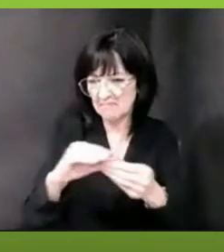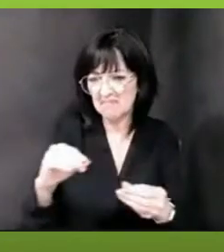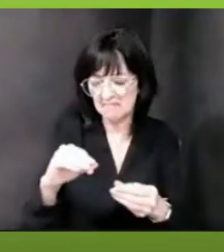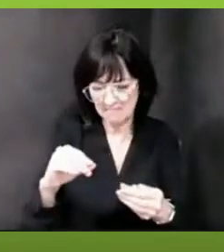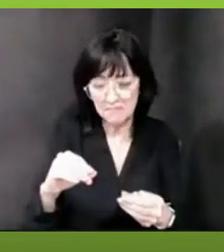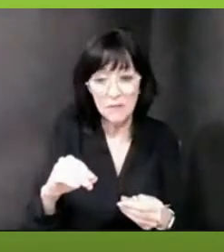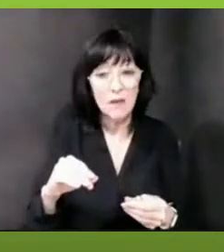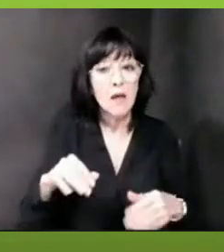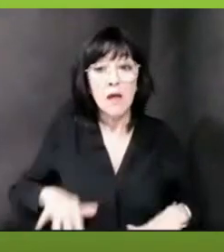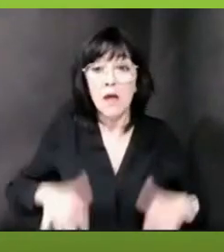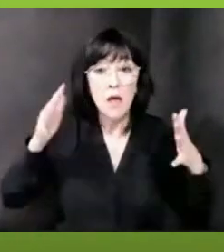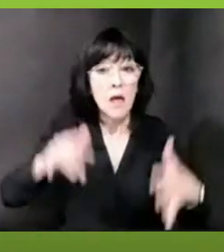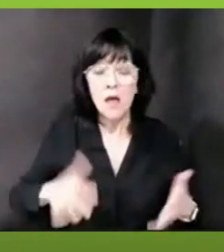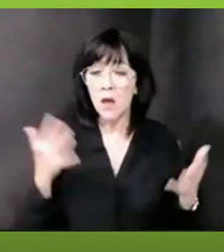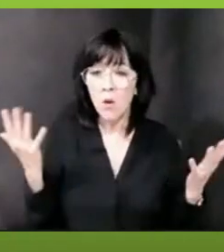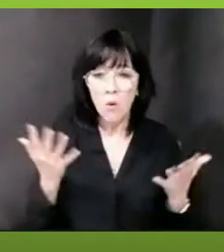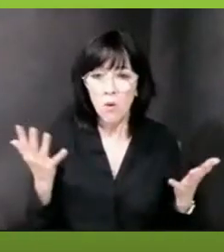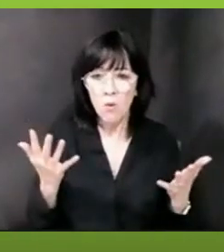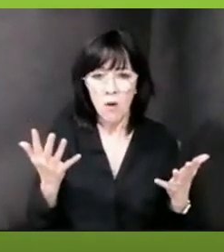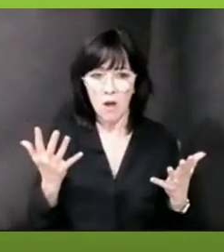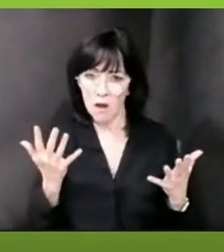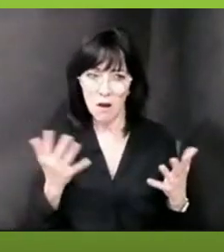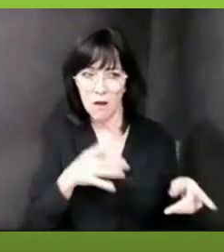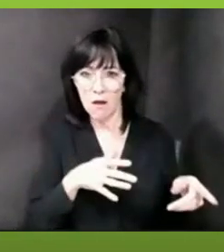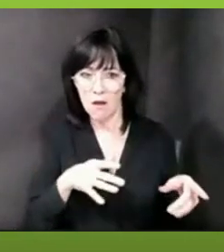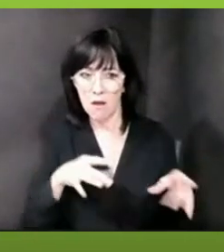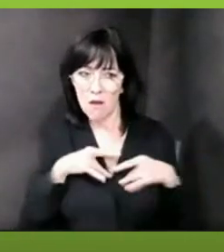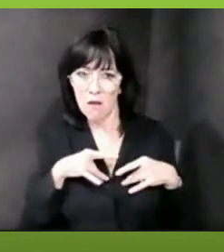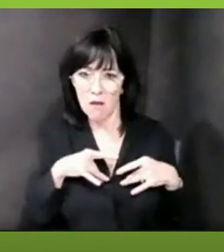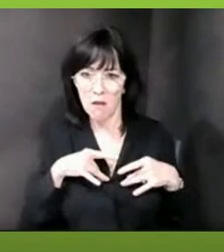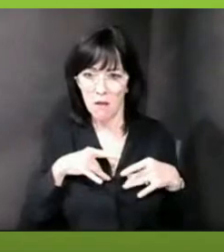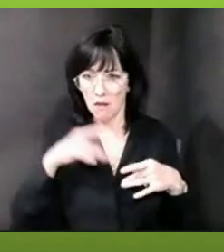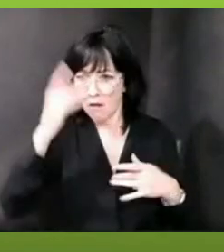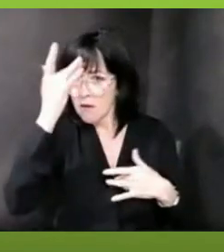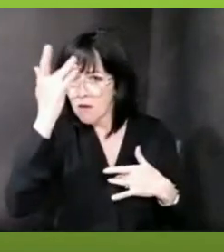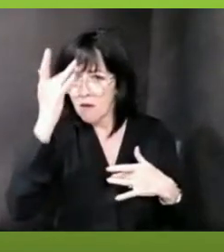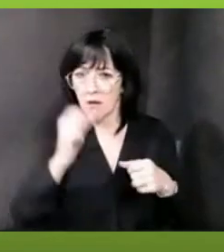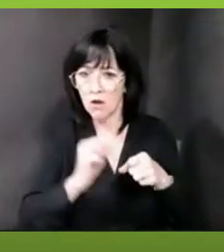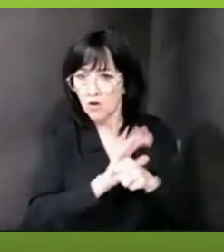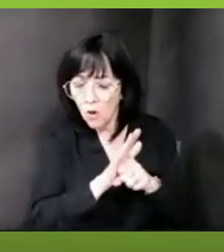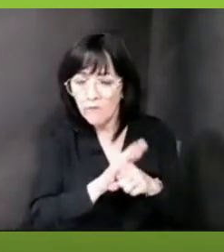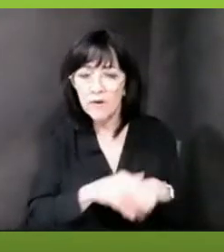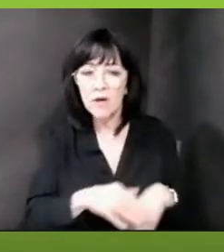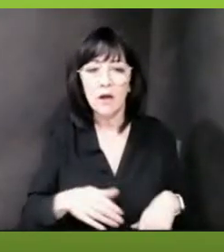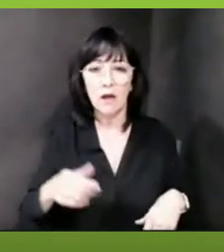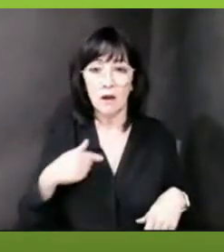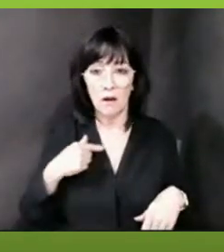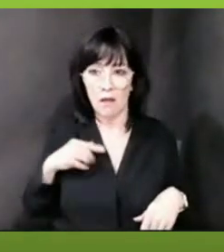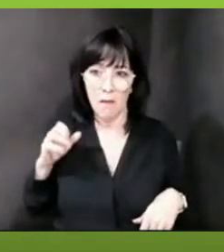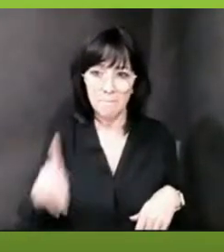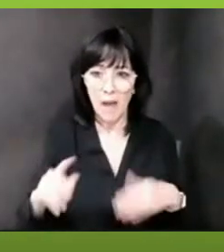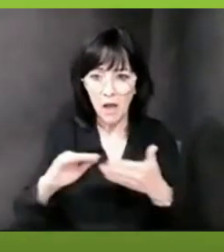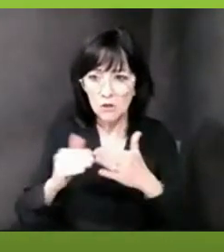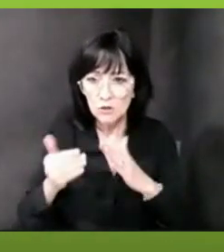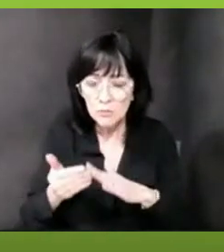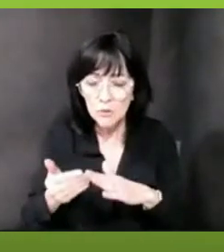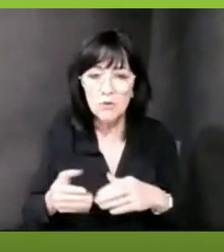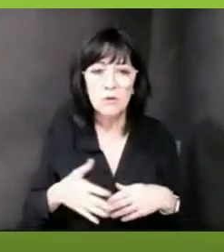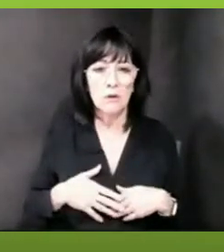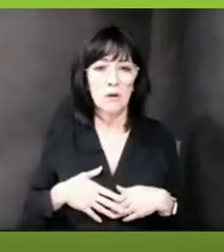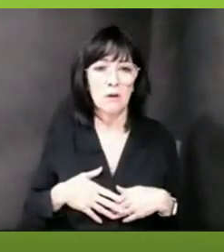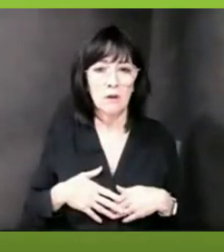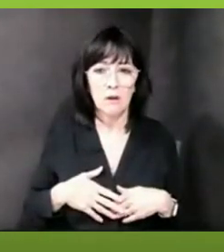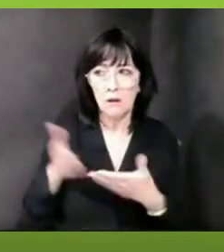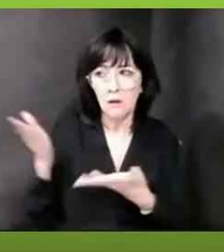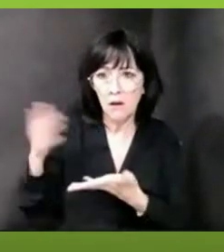COVID, anxiety about going out in the community, anxiety about returning to school, or what's going to happen to my parents who are out